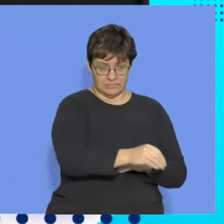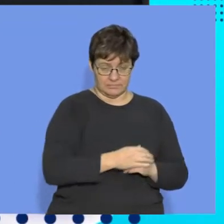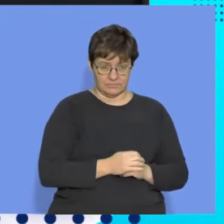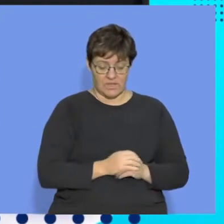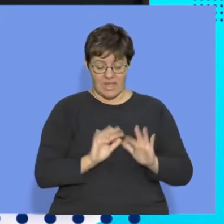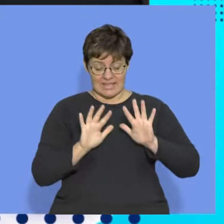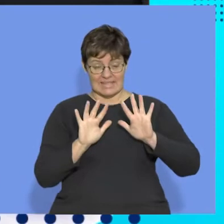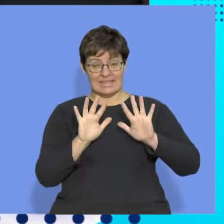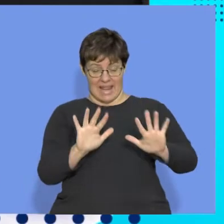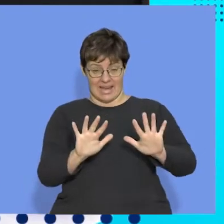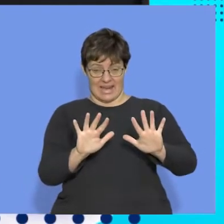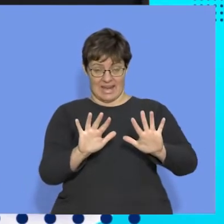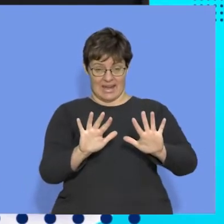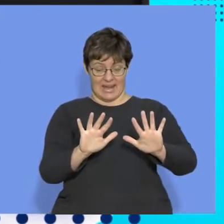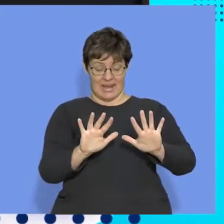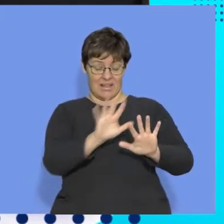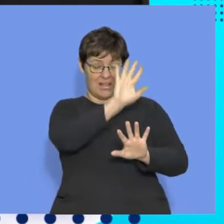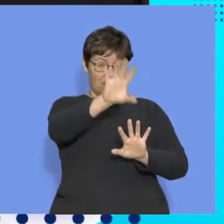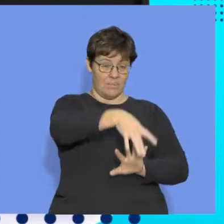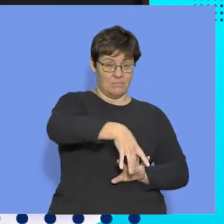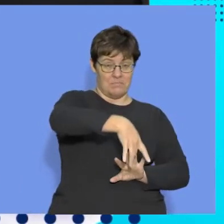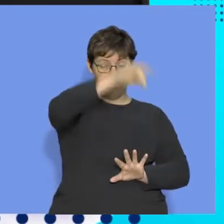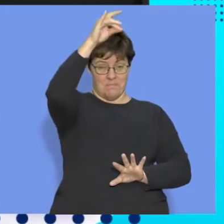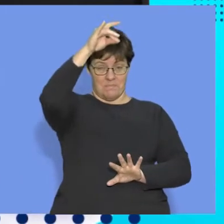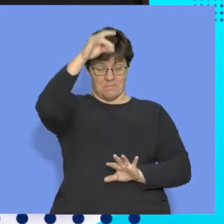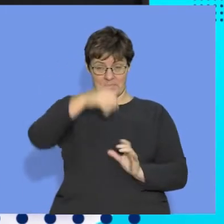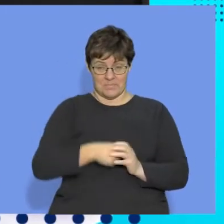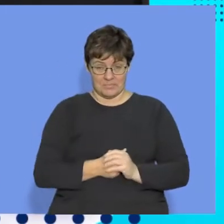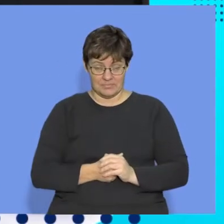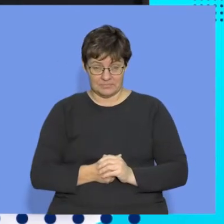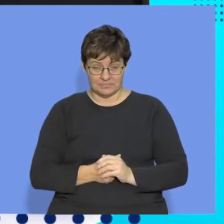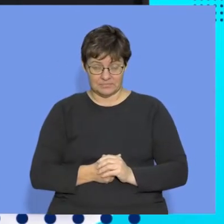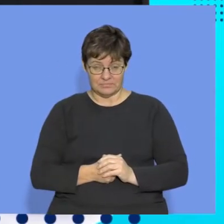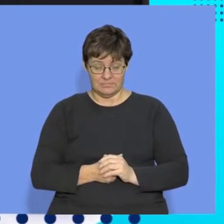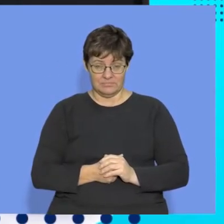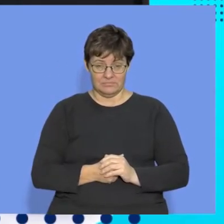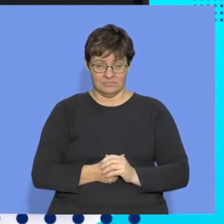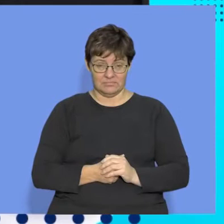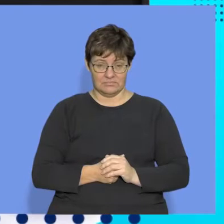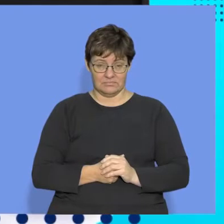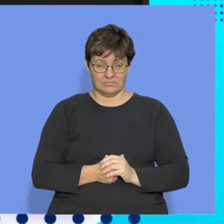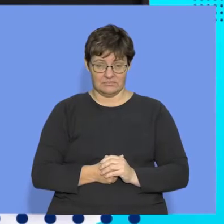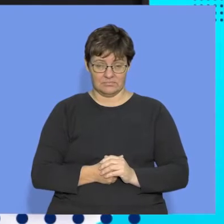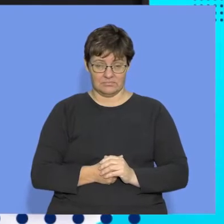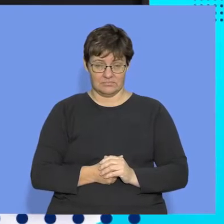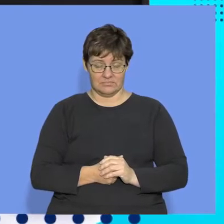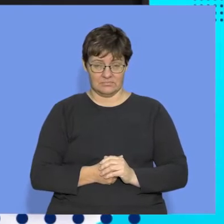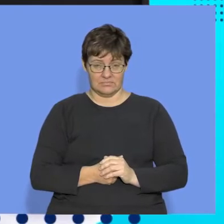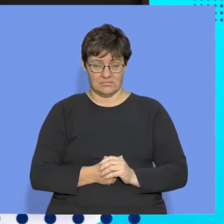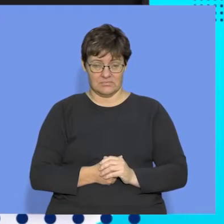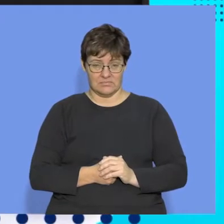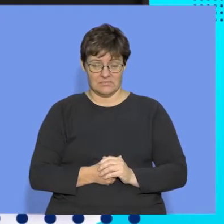in a bag. What Tabo does, put your hands in a bag, replace, take